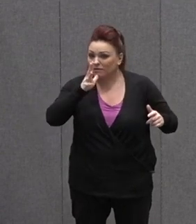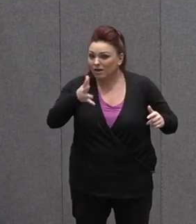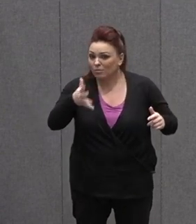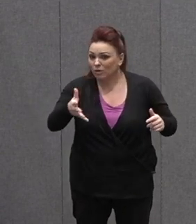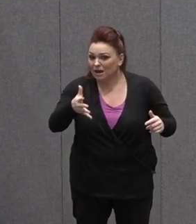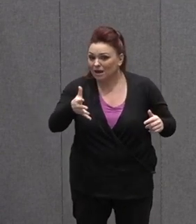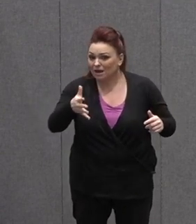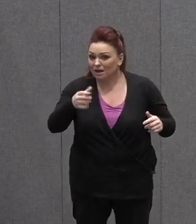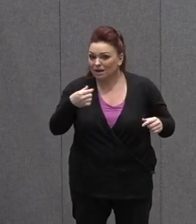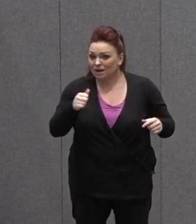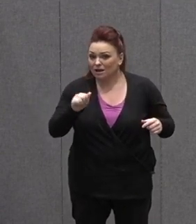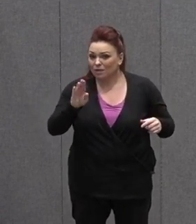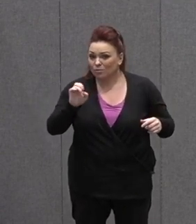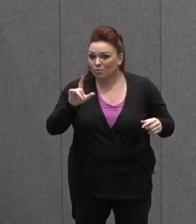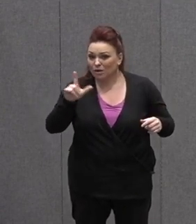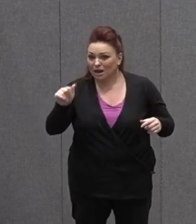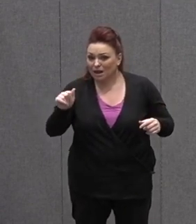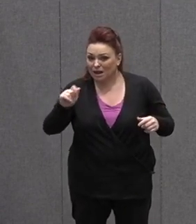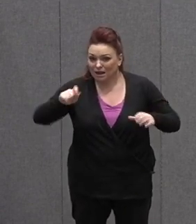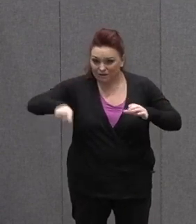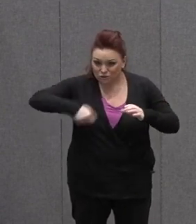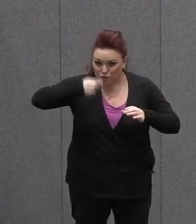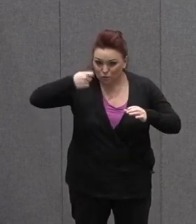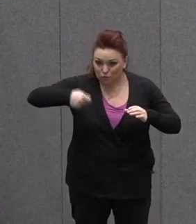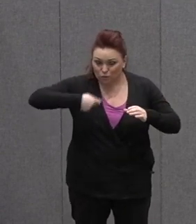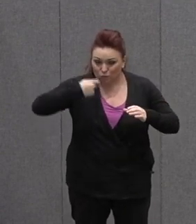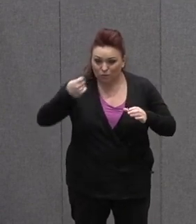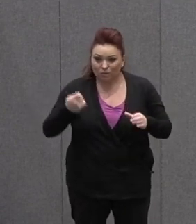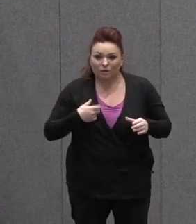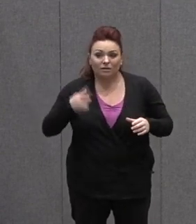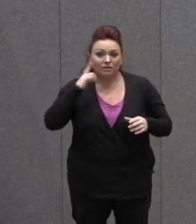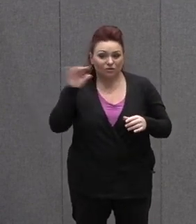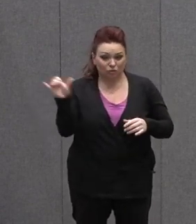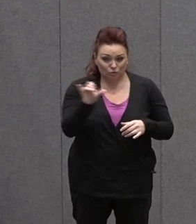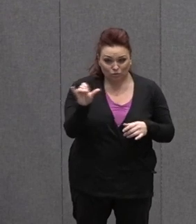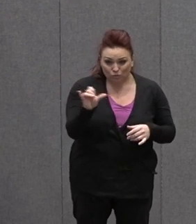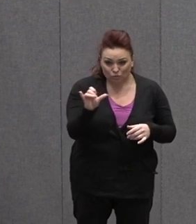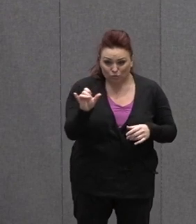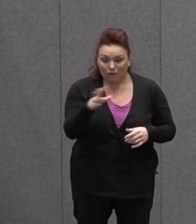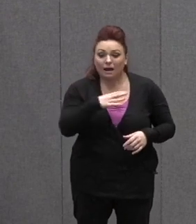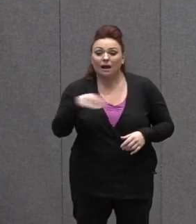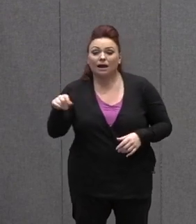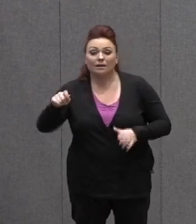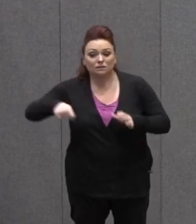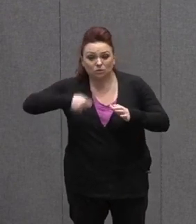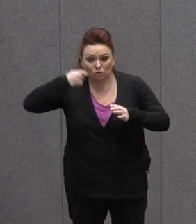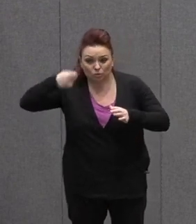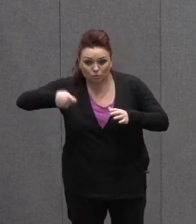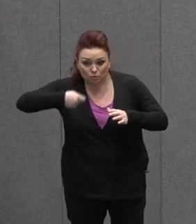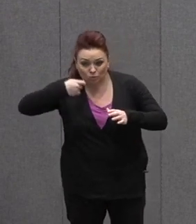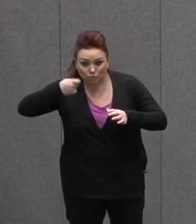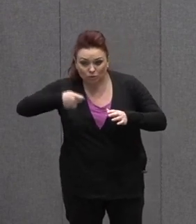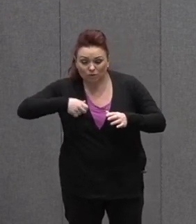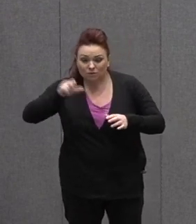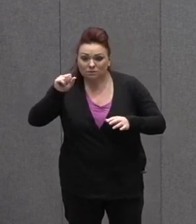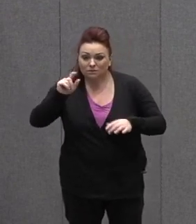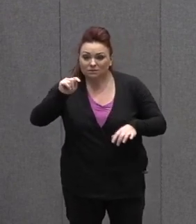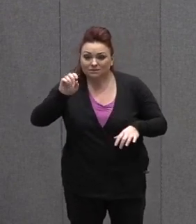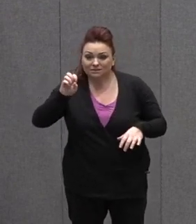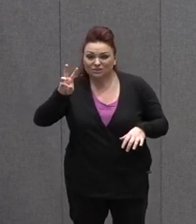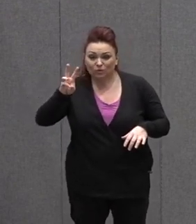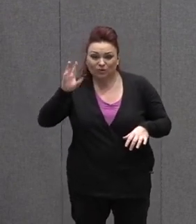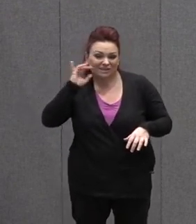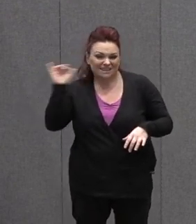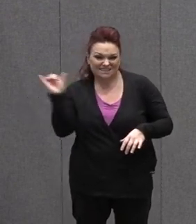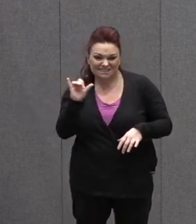stew. Two and stew. Those words rhyme. They have that ending sound